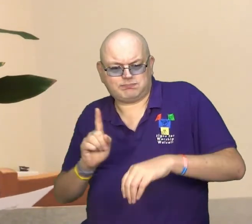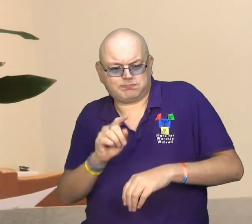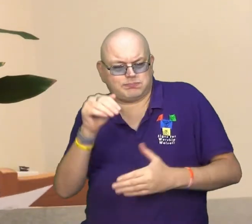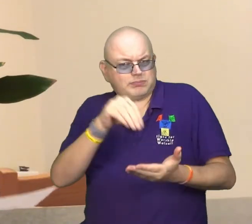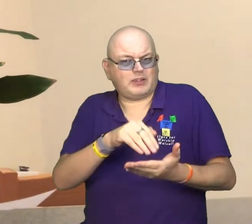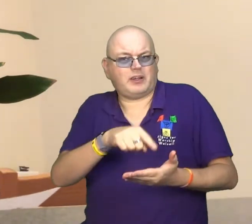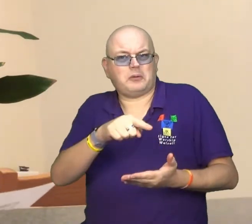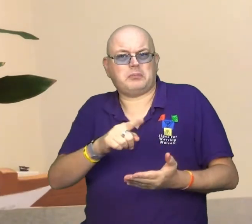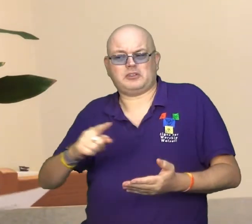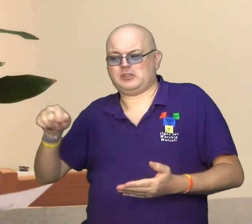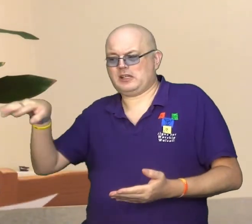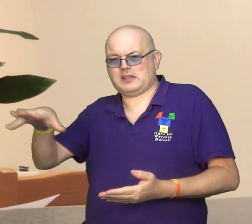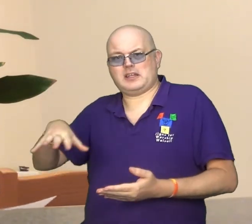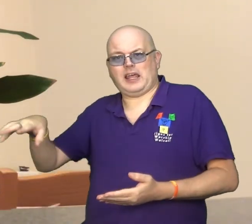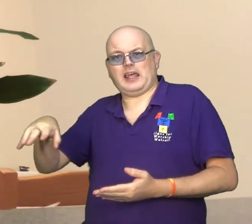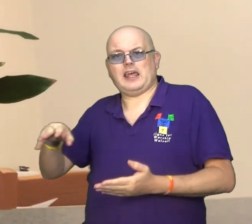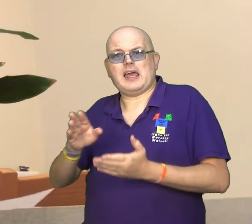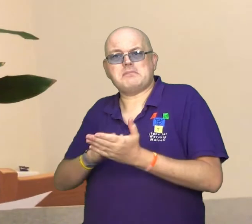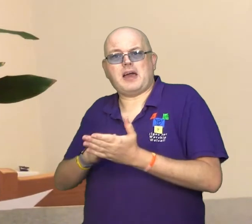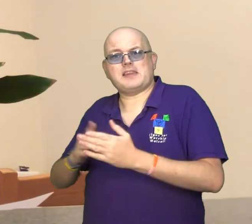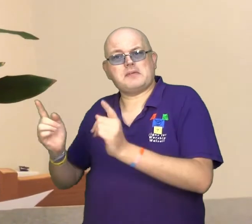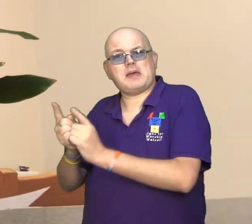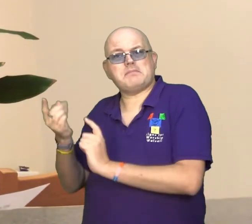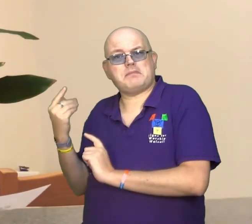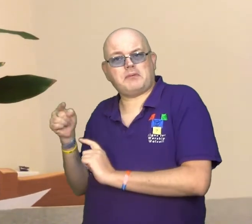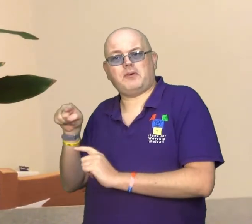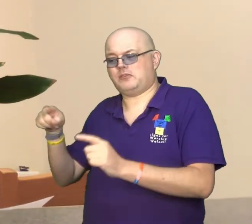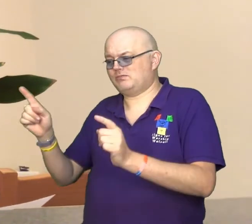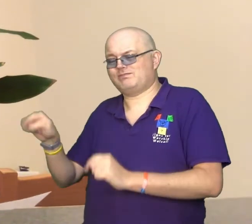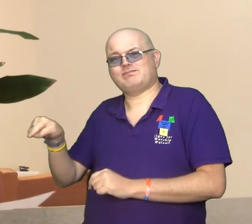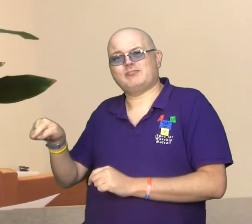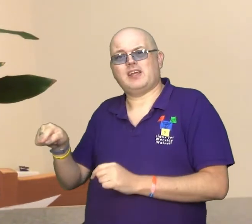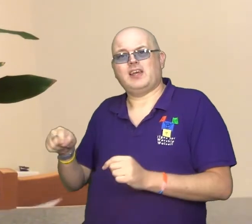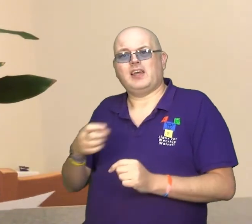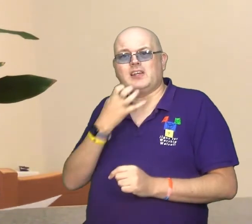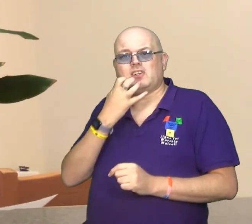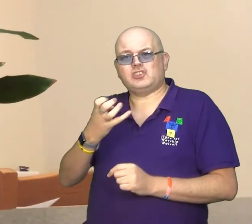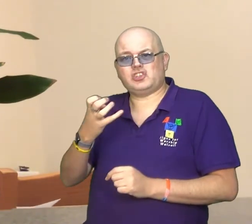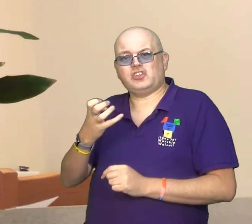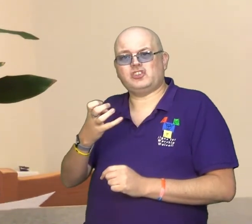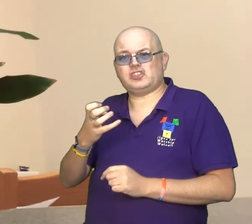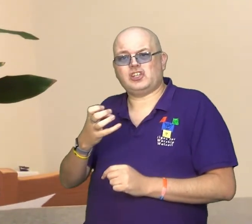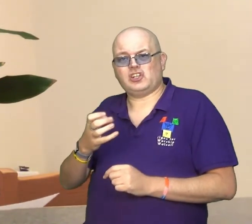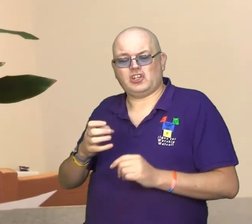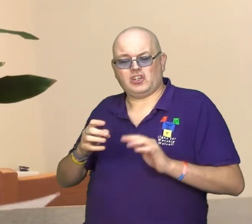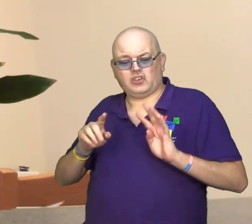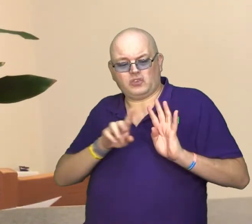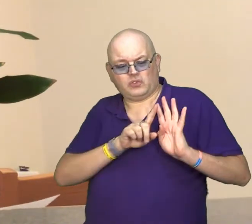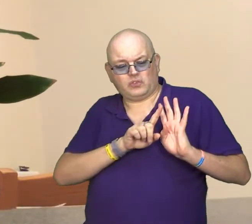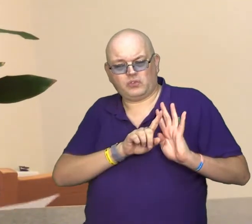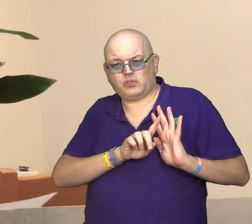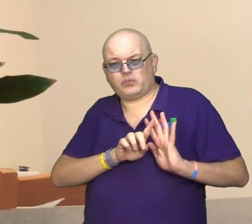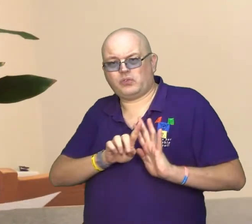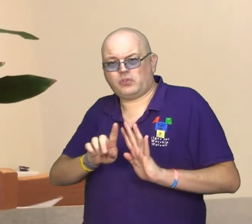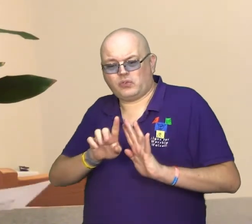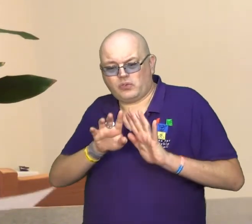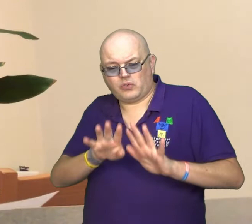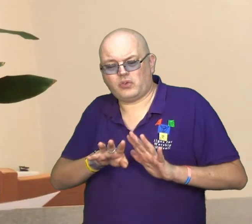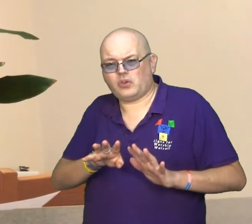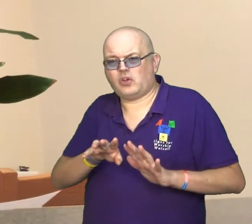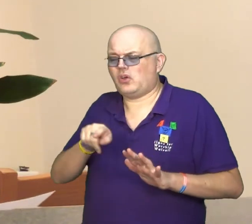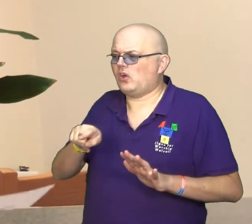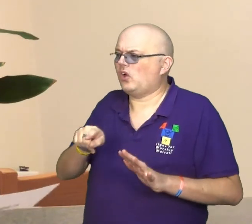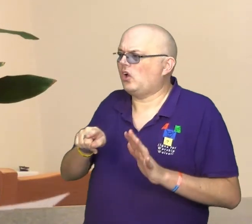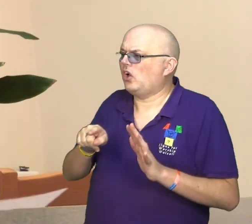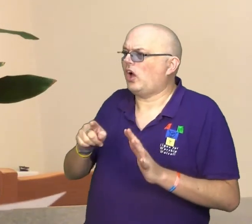the village, but was still at the place where Martha had met him. When the Jews who had been with Mary in the house, comforting